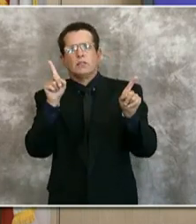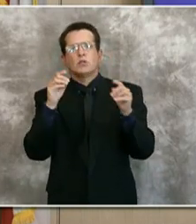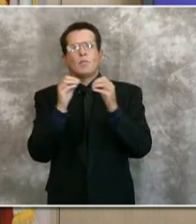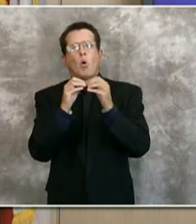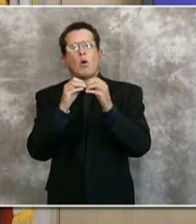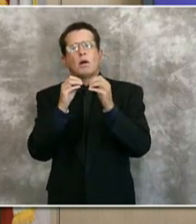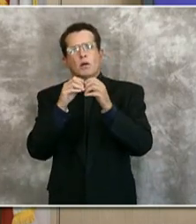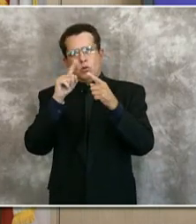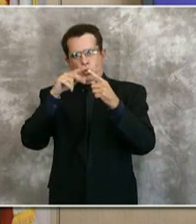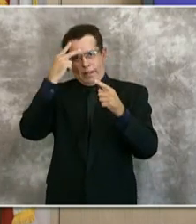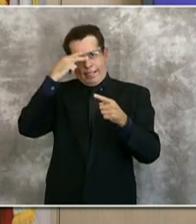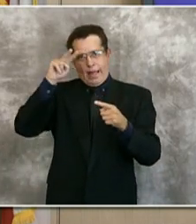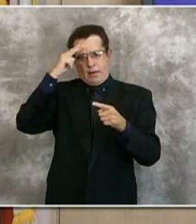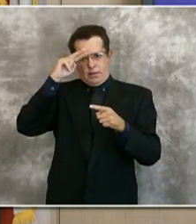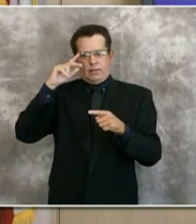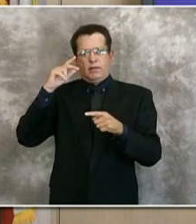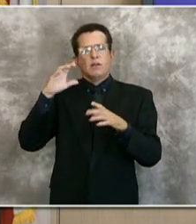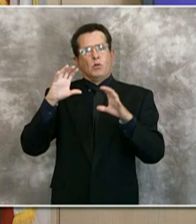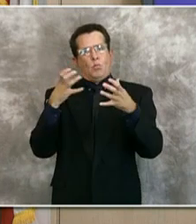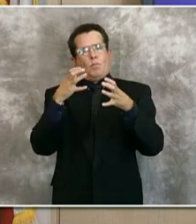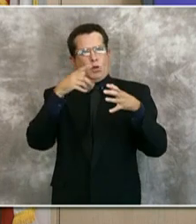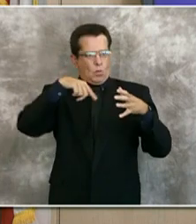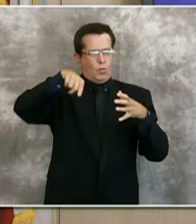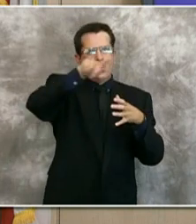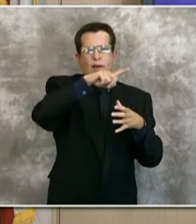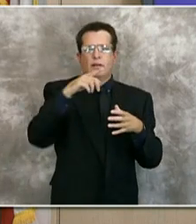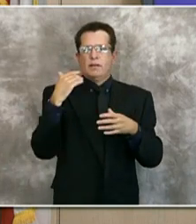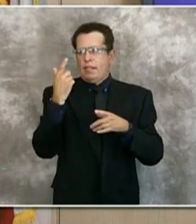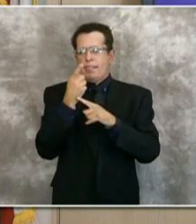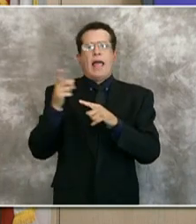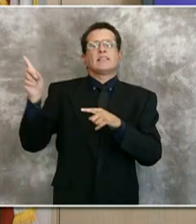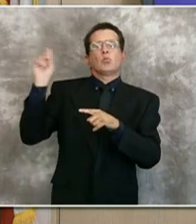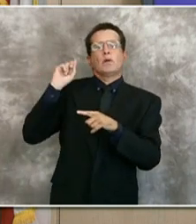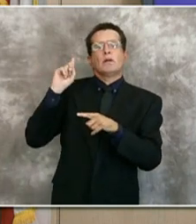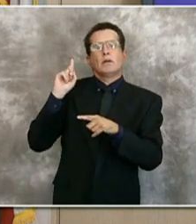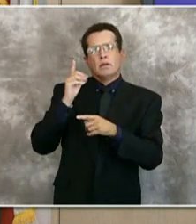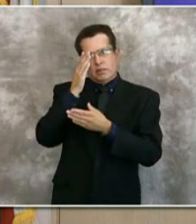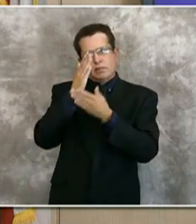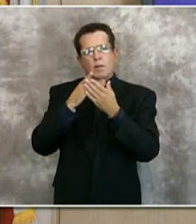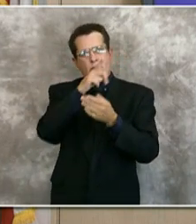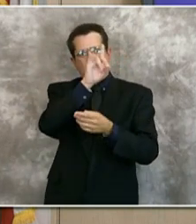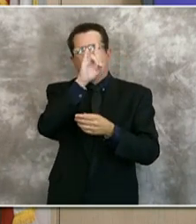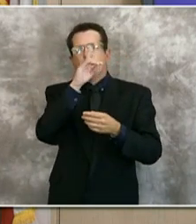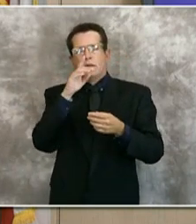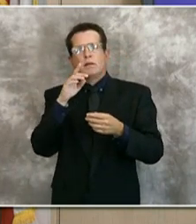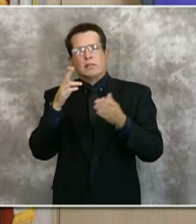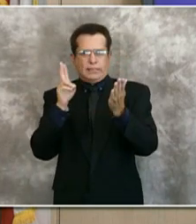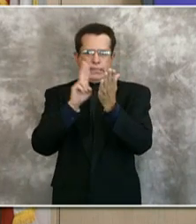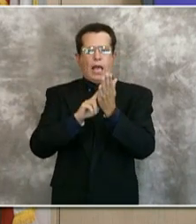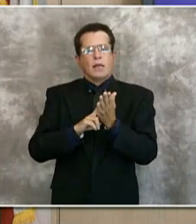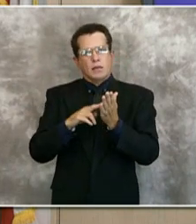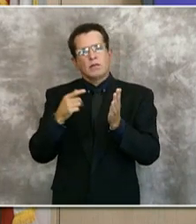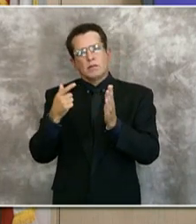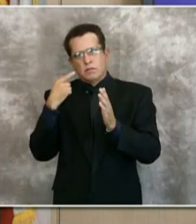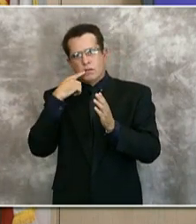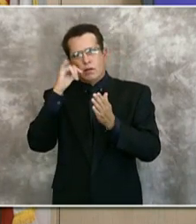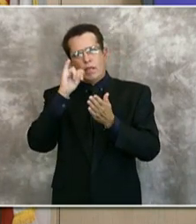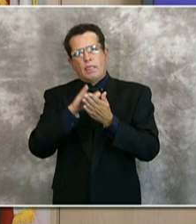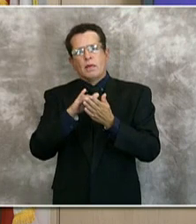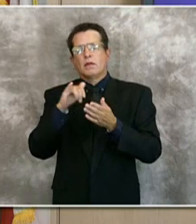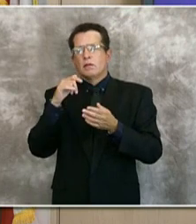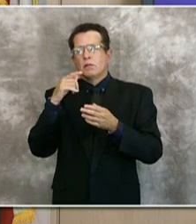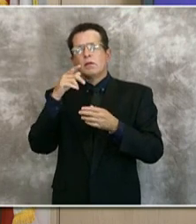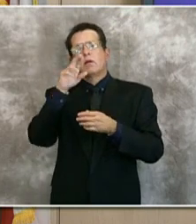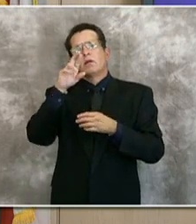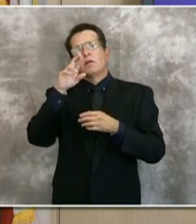about coronavirus. And last week, more than 1,000 CDC employees signed a petition demanding that the agency declare racism a public